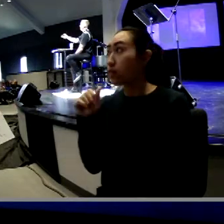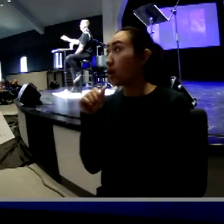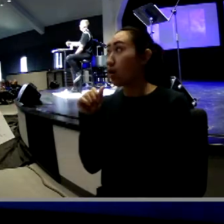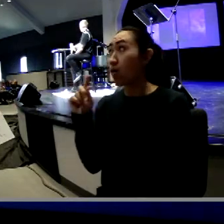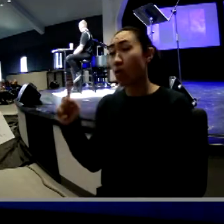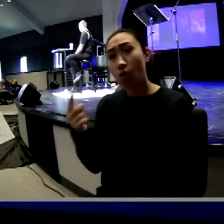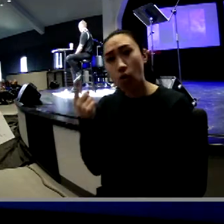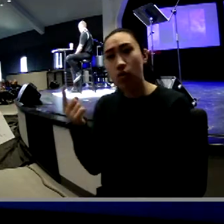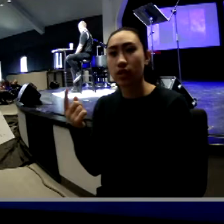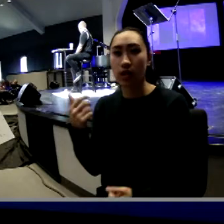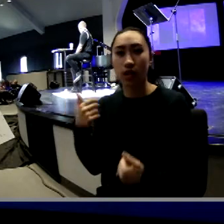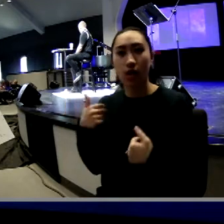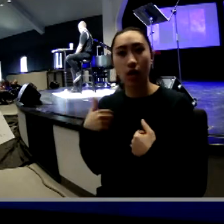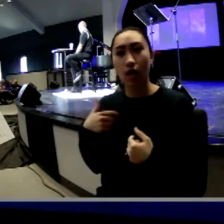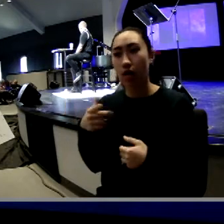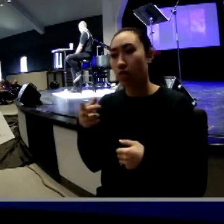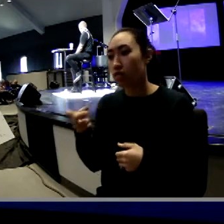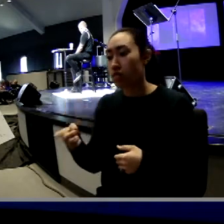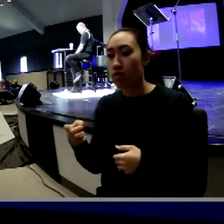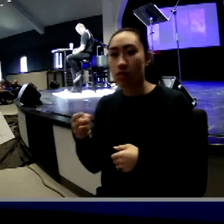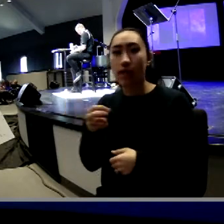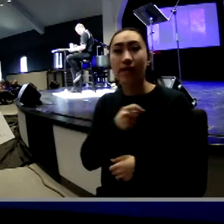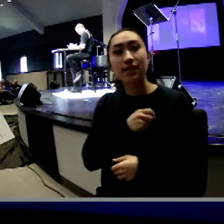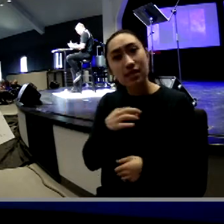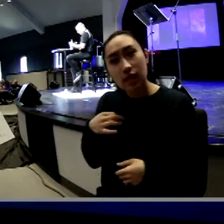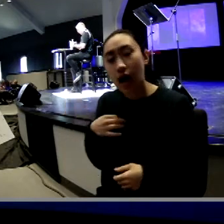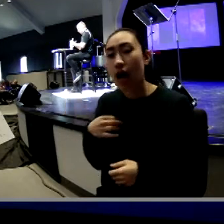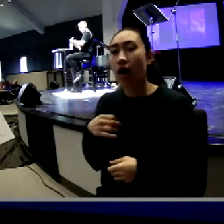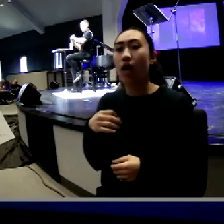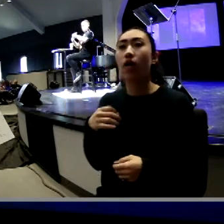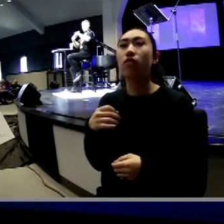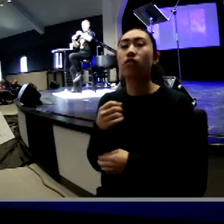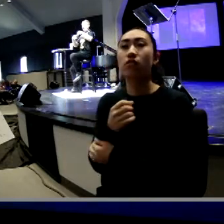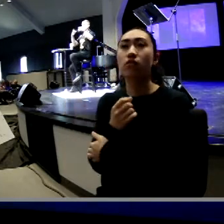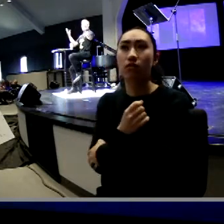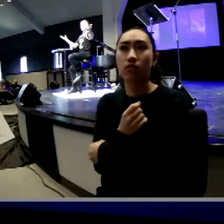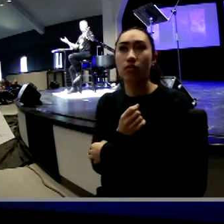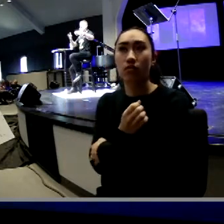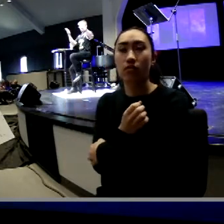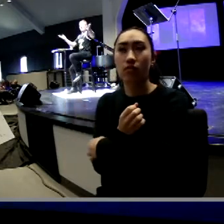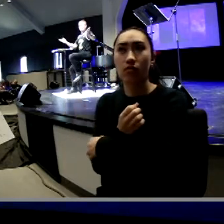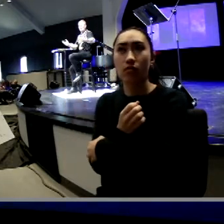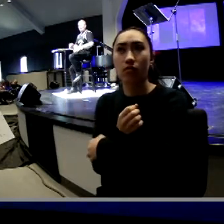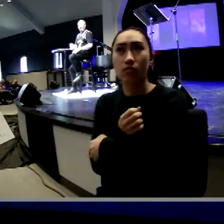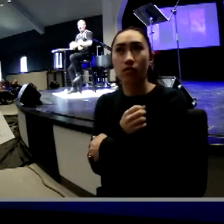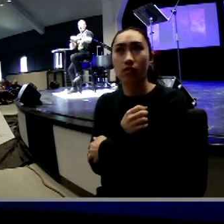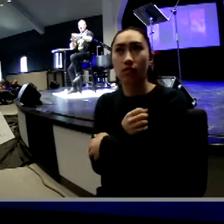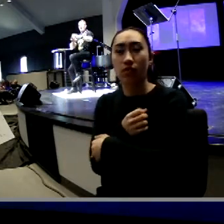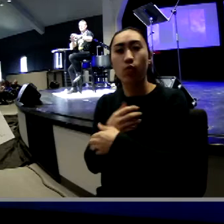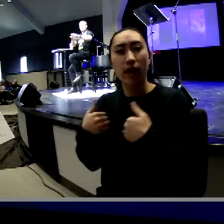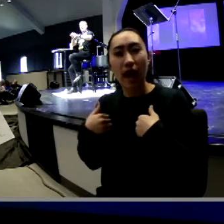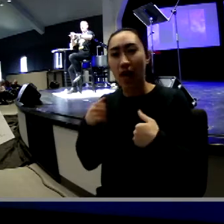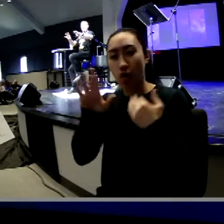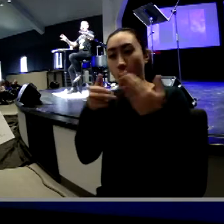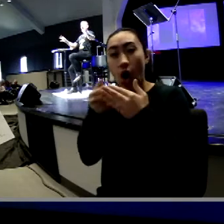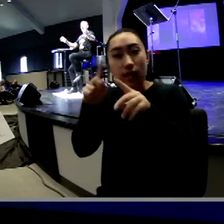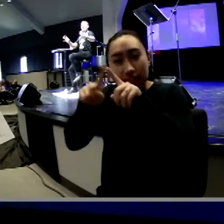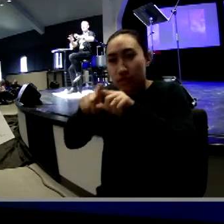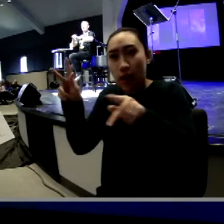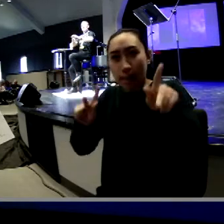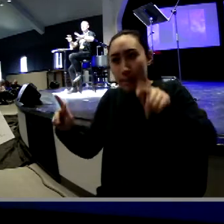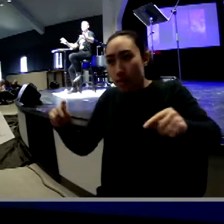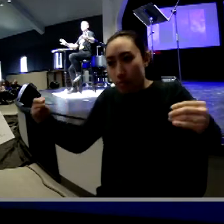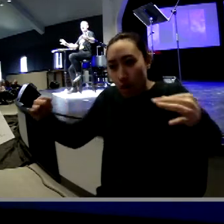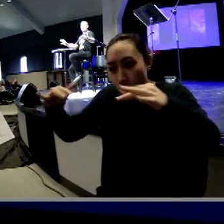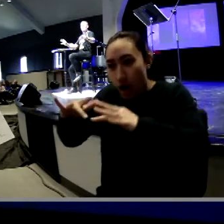that feed your business or your personal life, or, you know, there's all of these things that all come together in this myopic